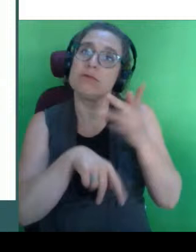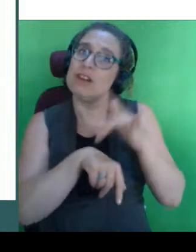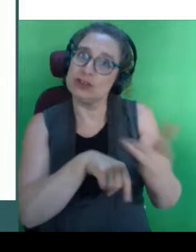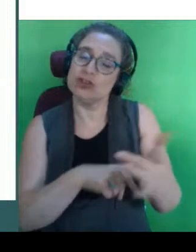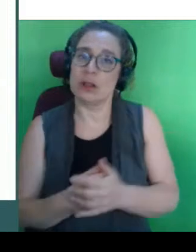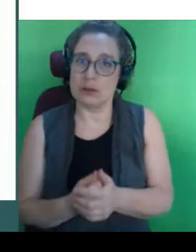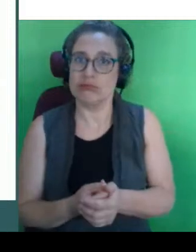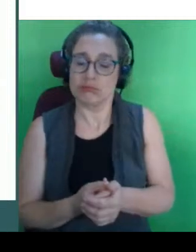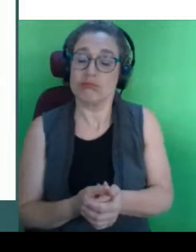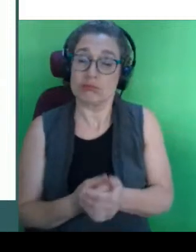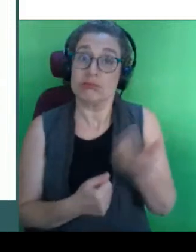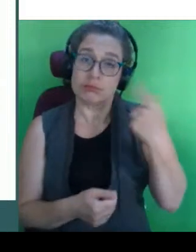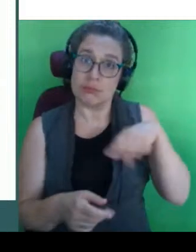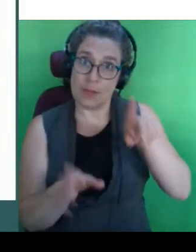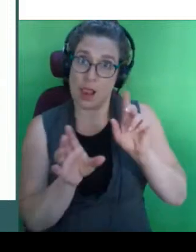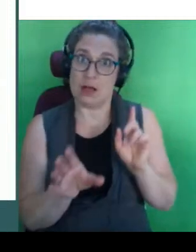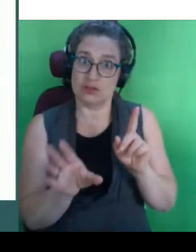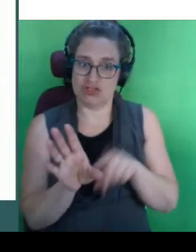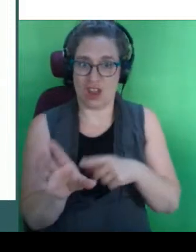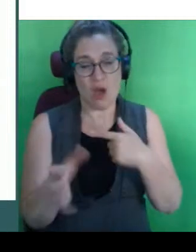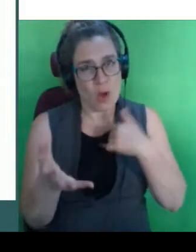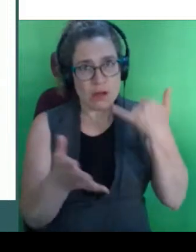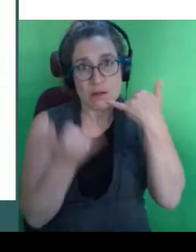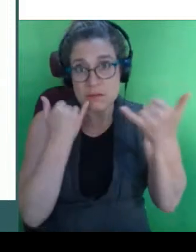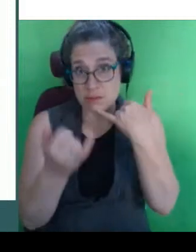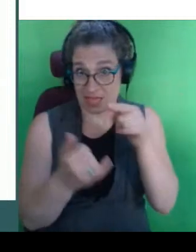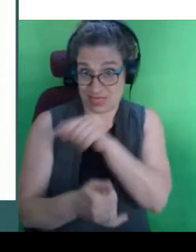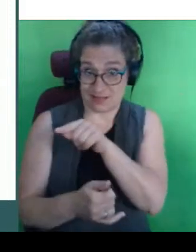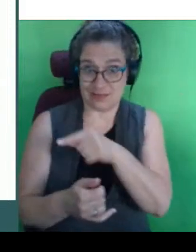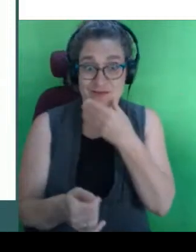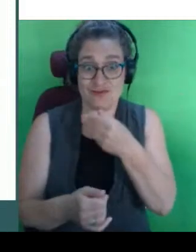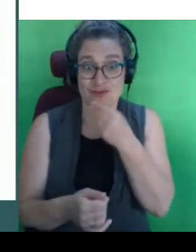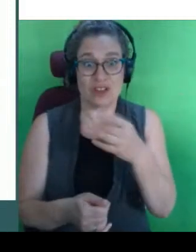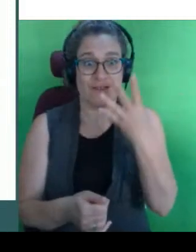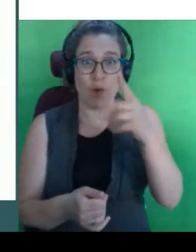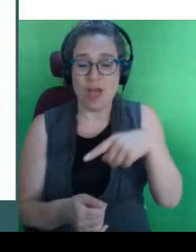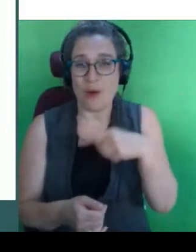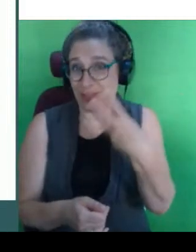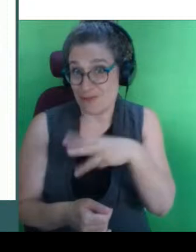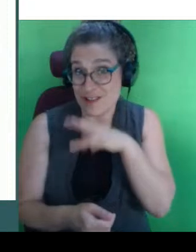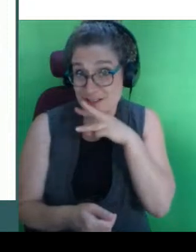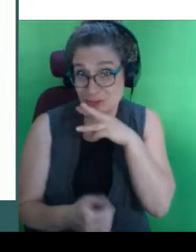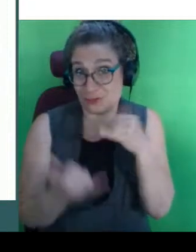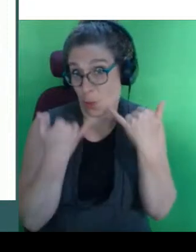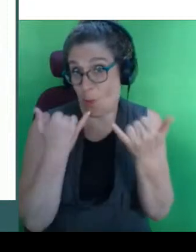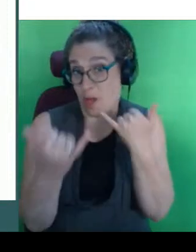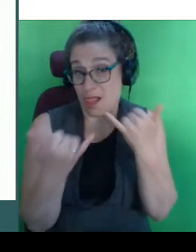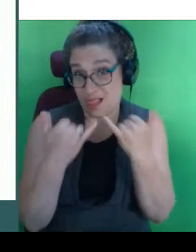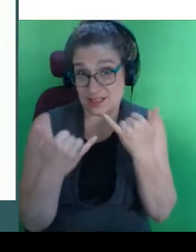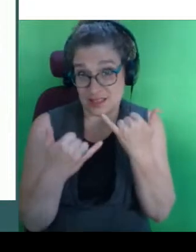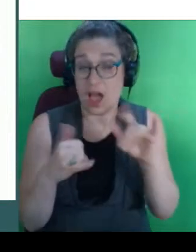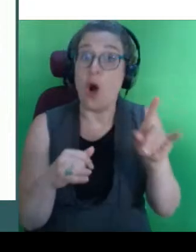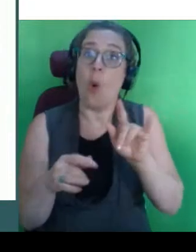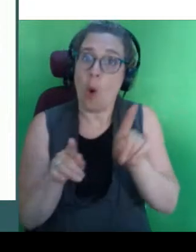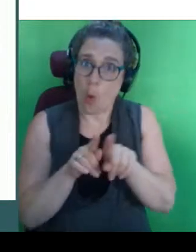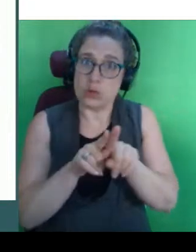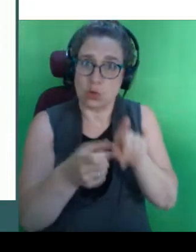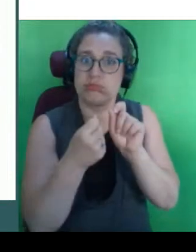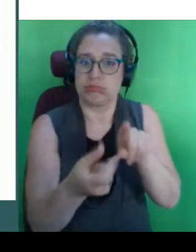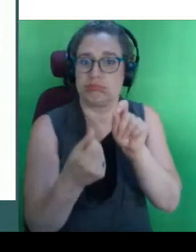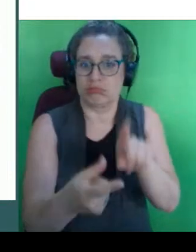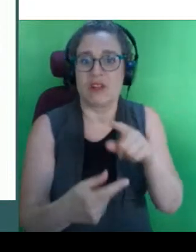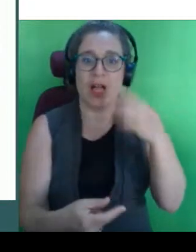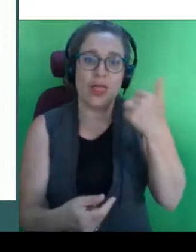have spoken to about 4,300 calls and answered about 3,000 emails